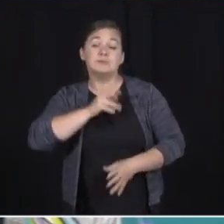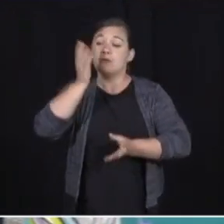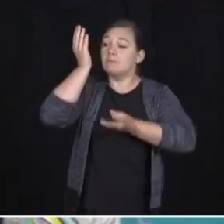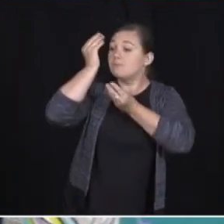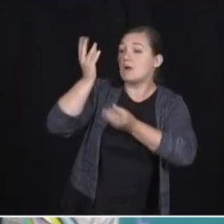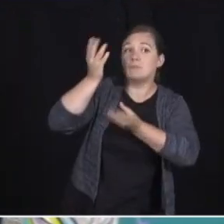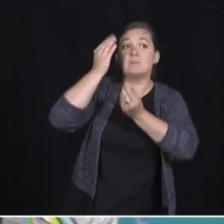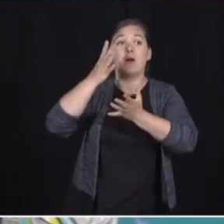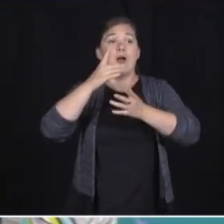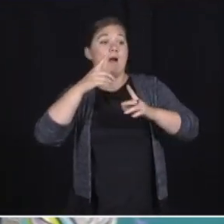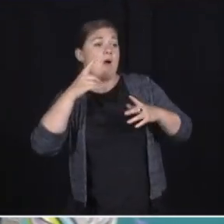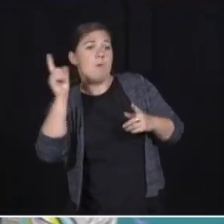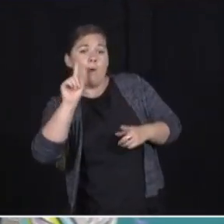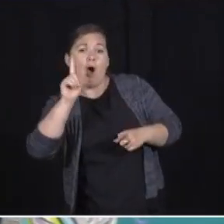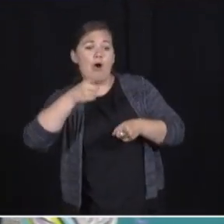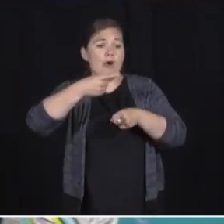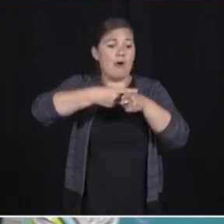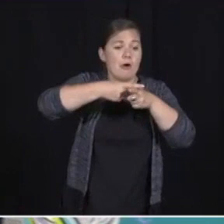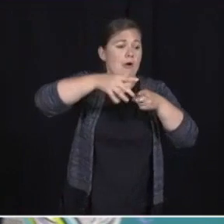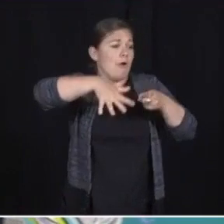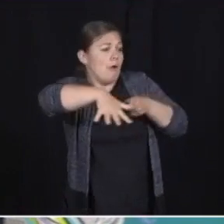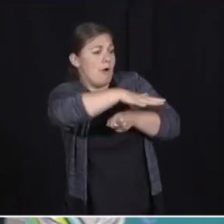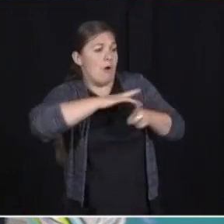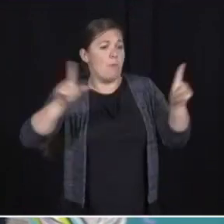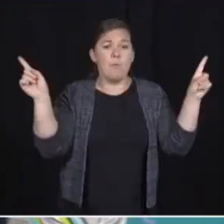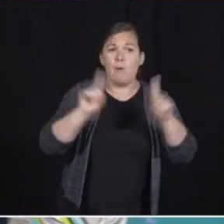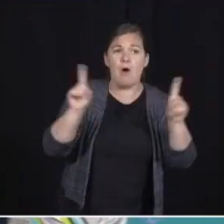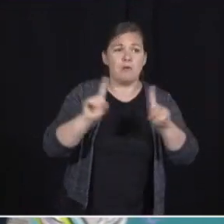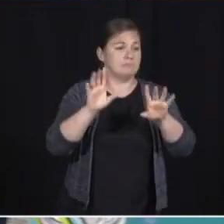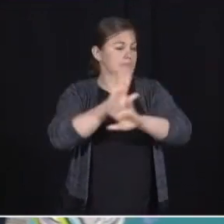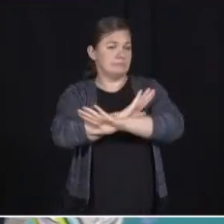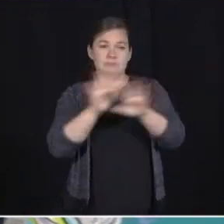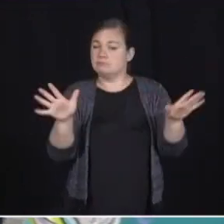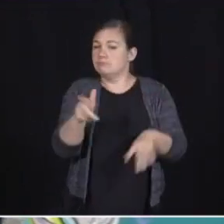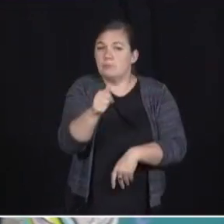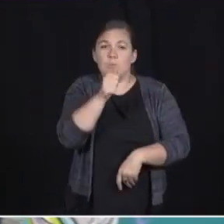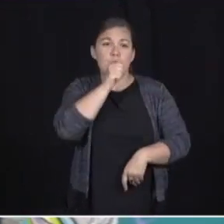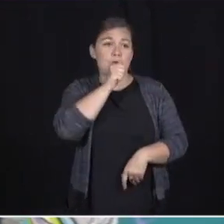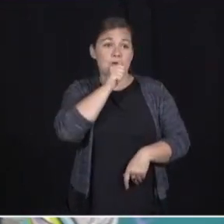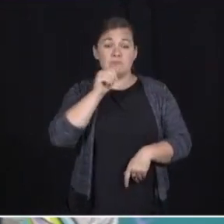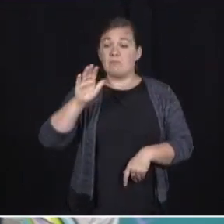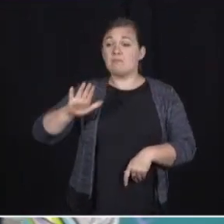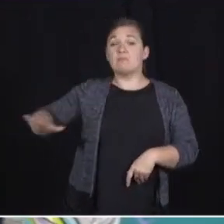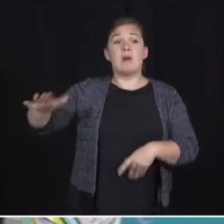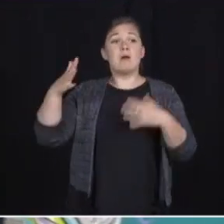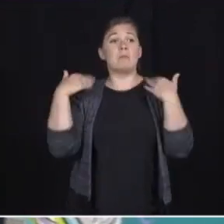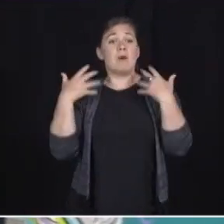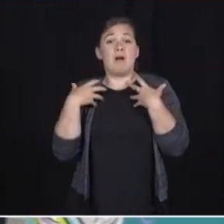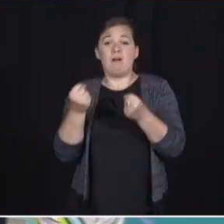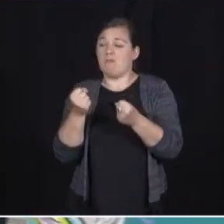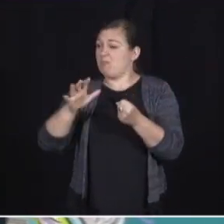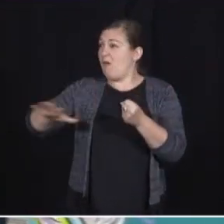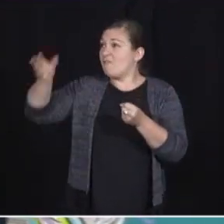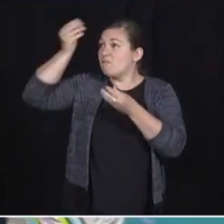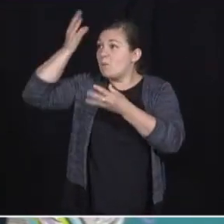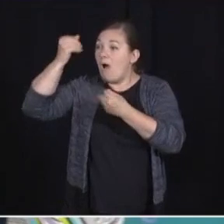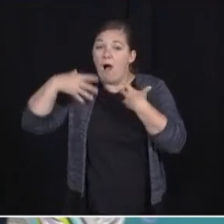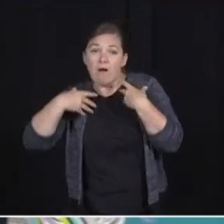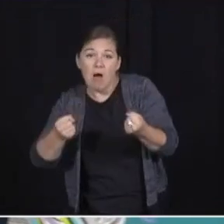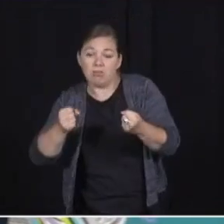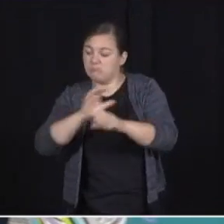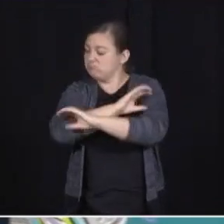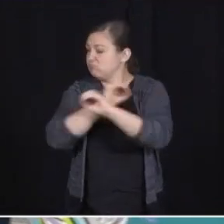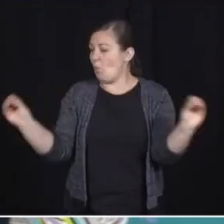data, or health information. And the more people who download the app, the more effective it will be.